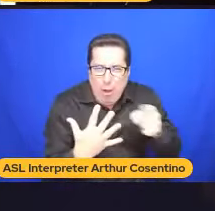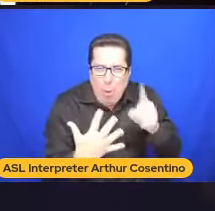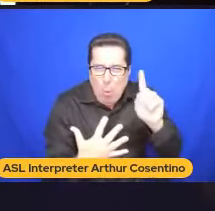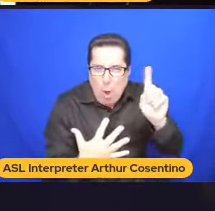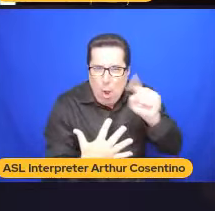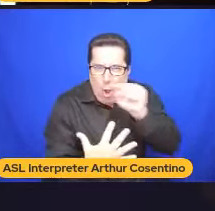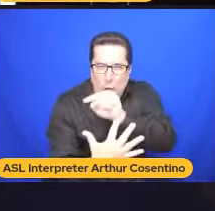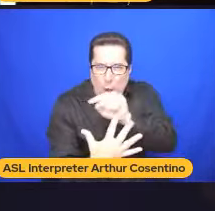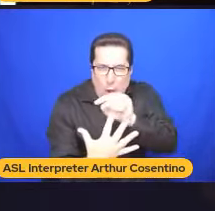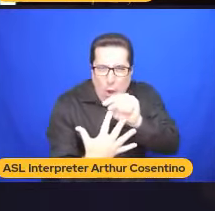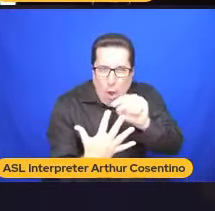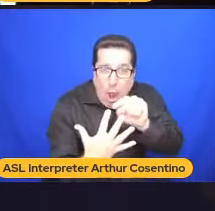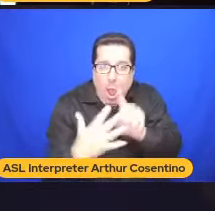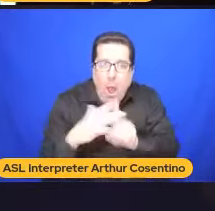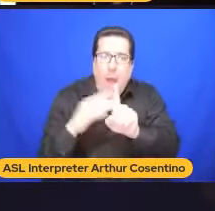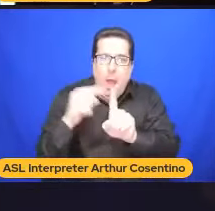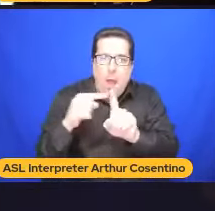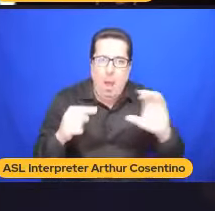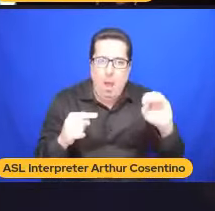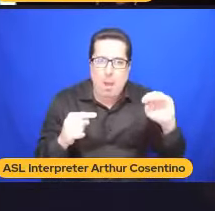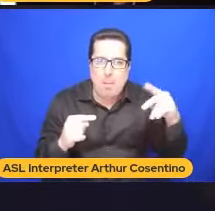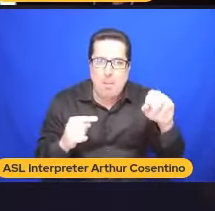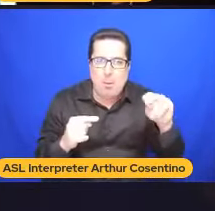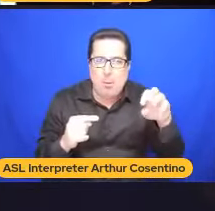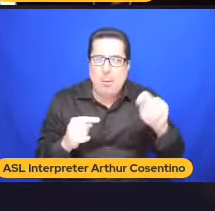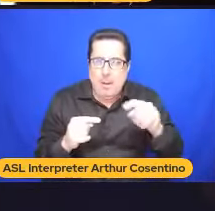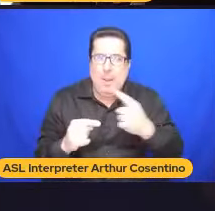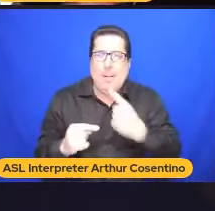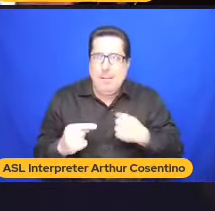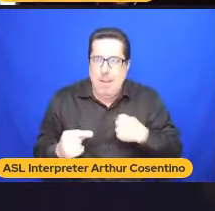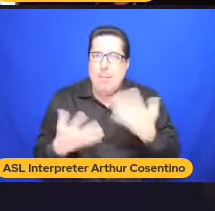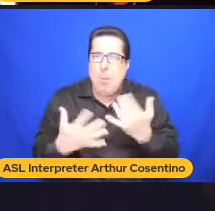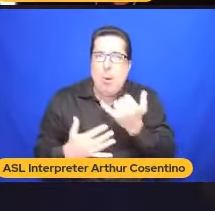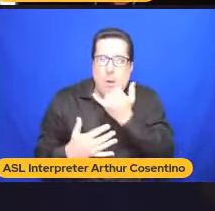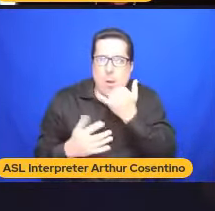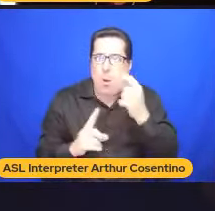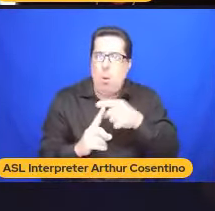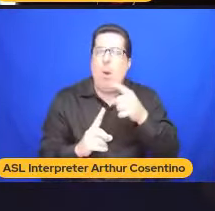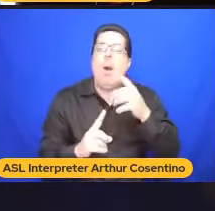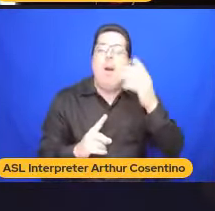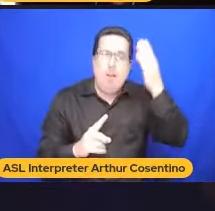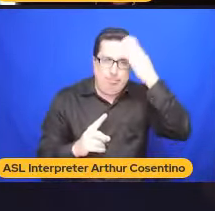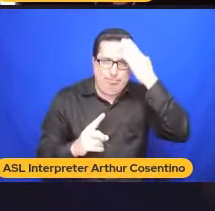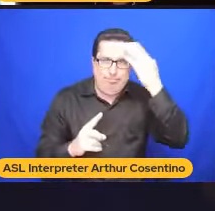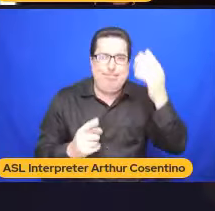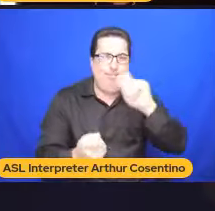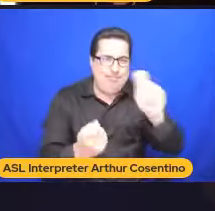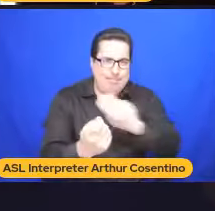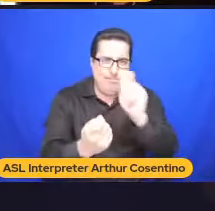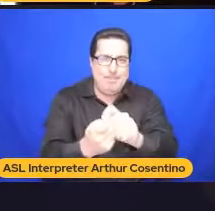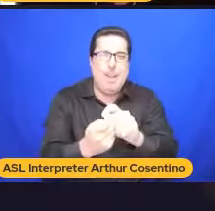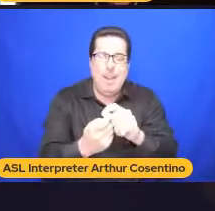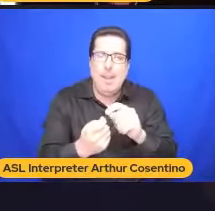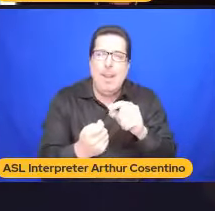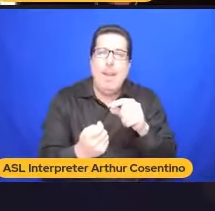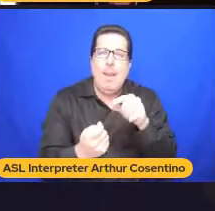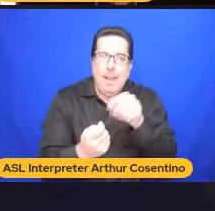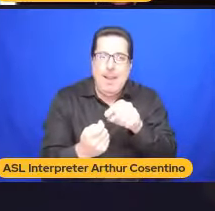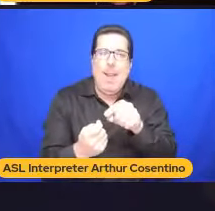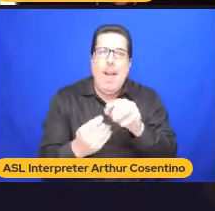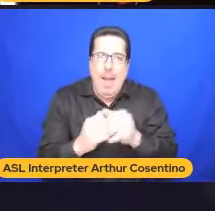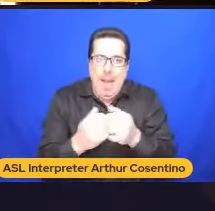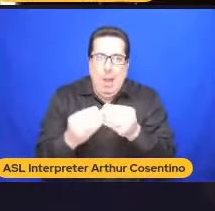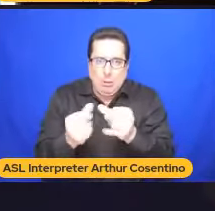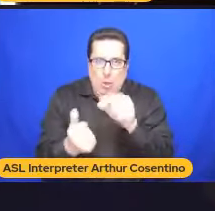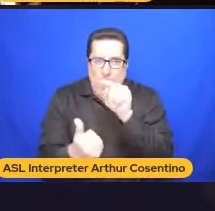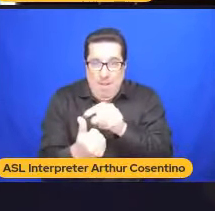every time, right? When we have a mysterious problem. And usually I think of them in something like, I'd like to know these 4 pieces.